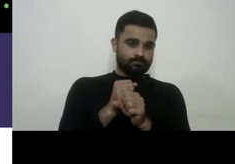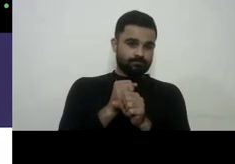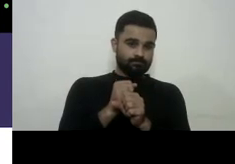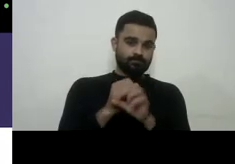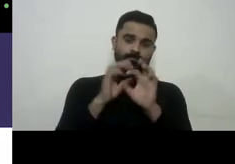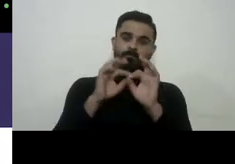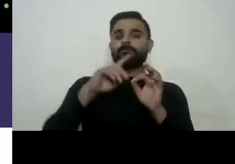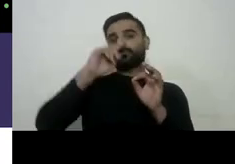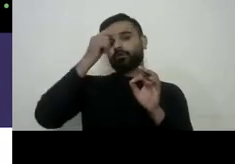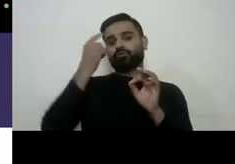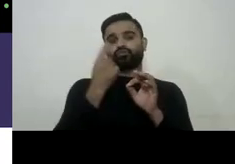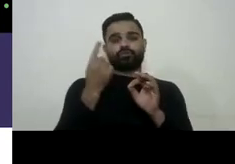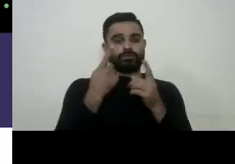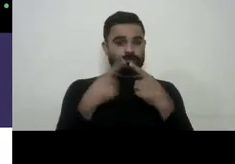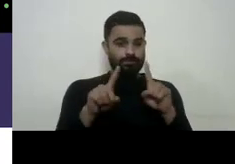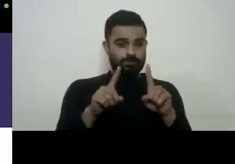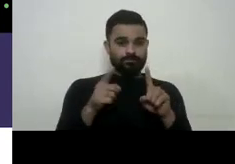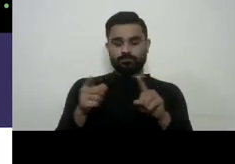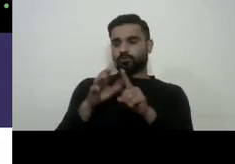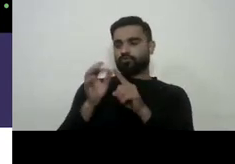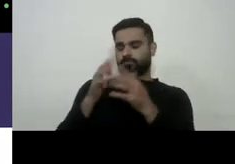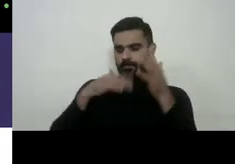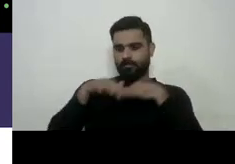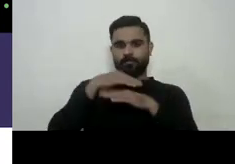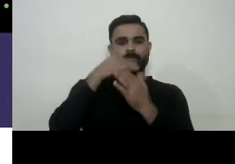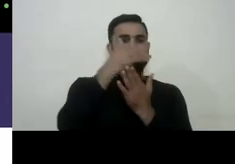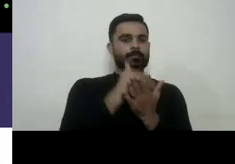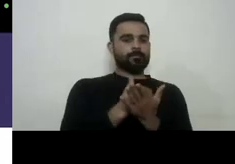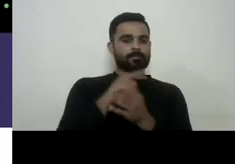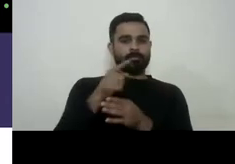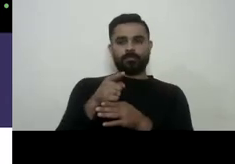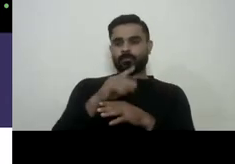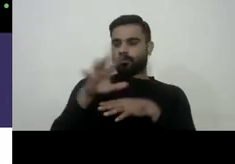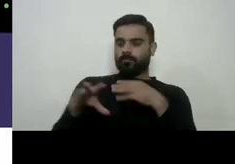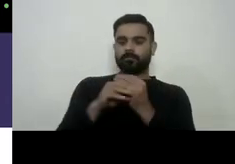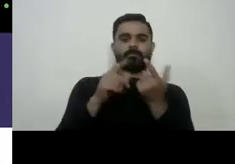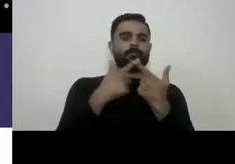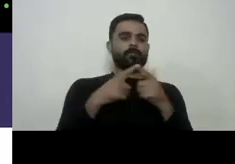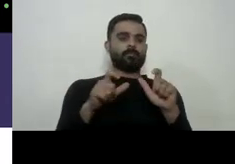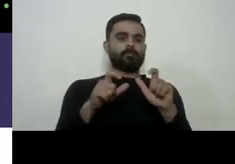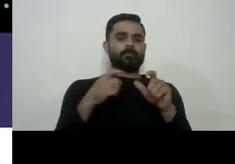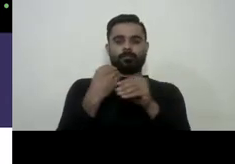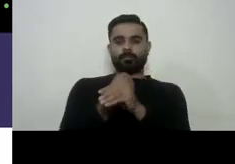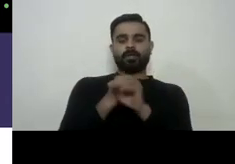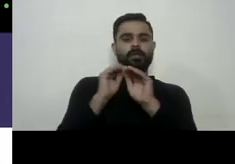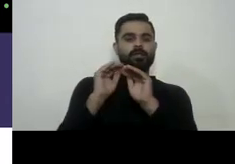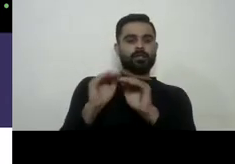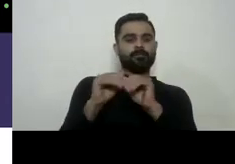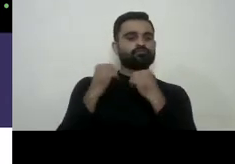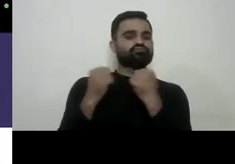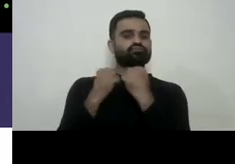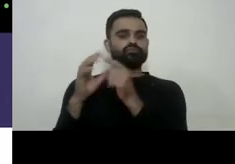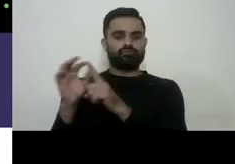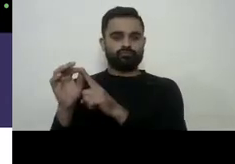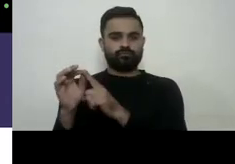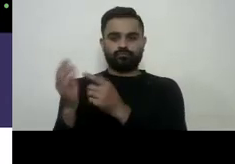mostly in English, right? So this is how this strategy works, and it is a cross-linguistic peer support activity.